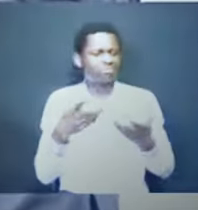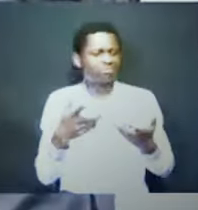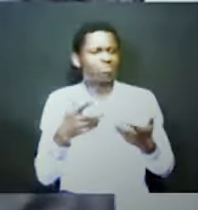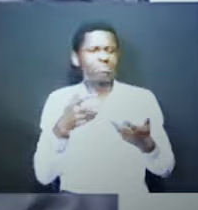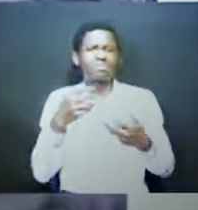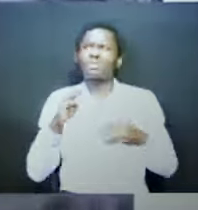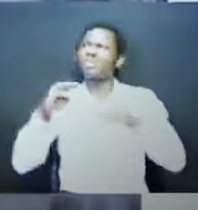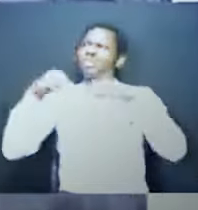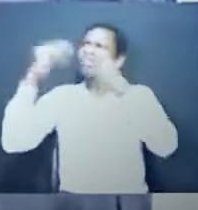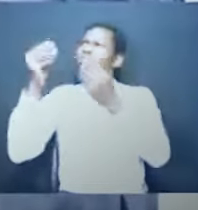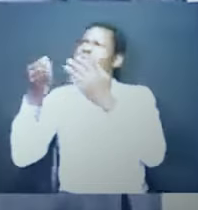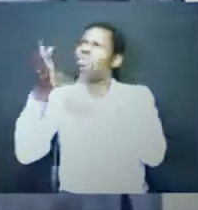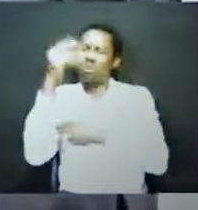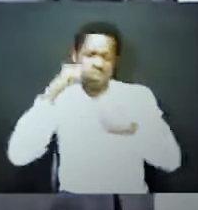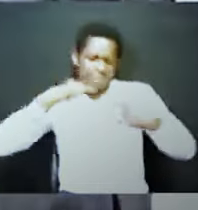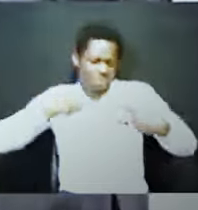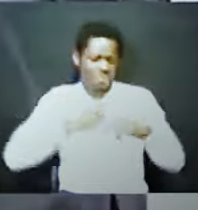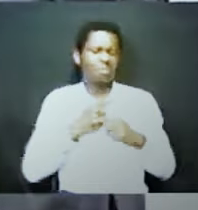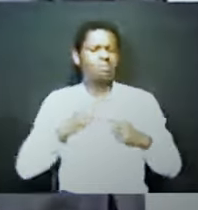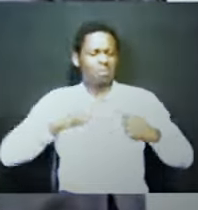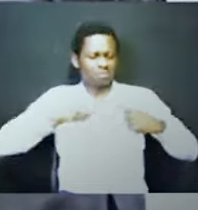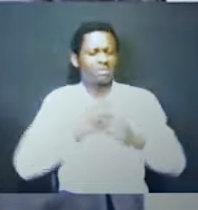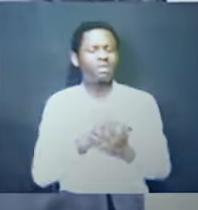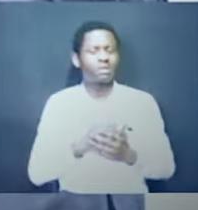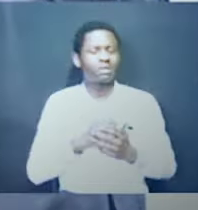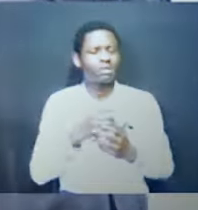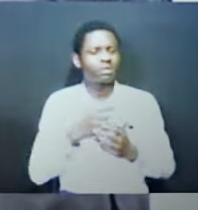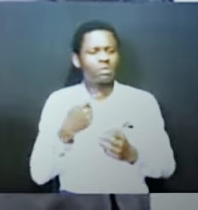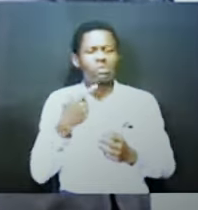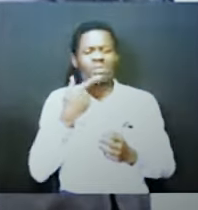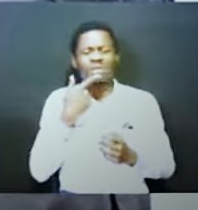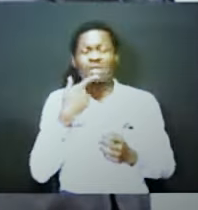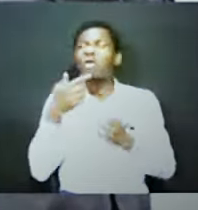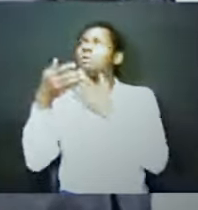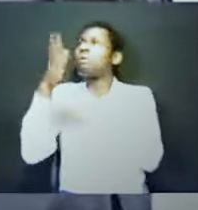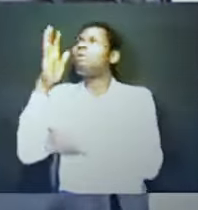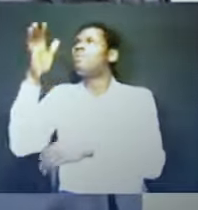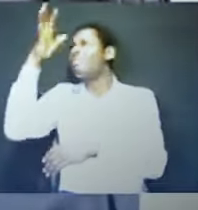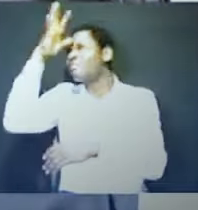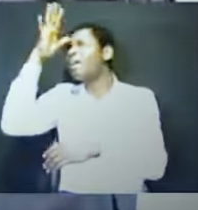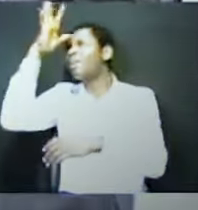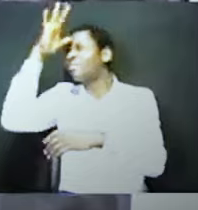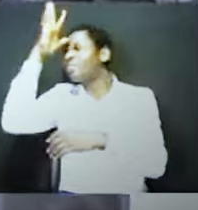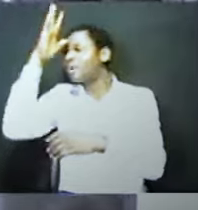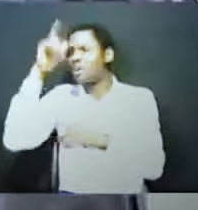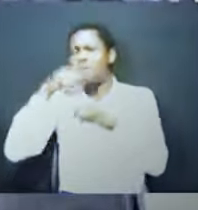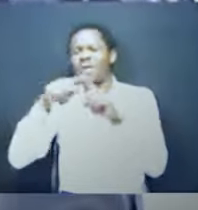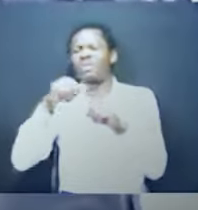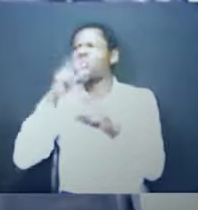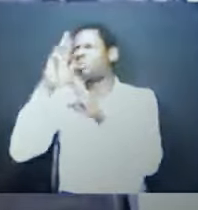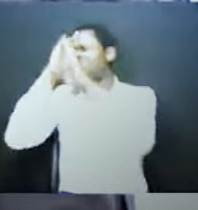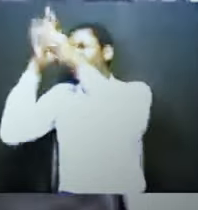Because we call him father, but we have very little disrespect for him.